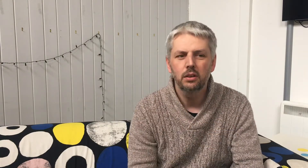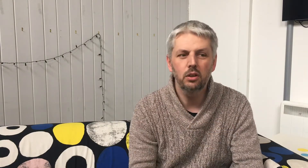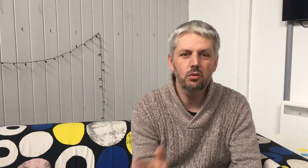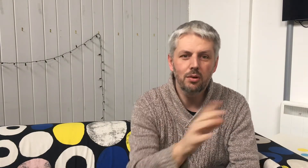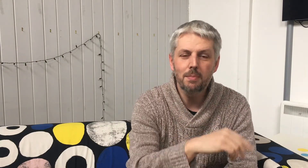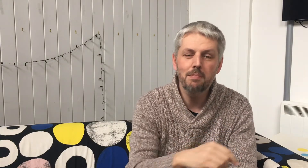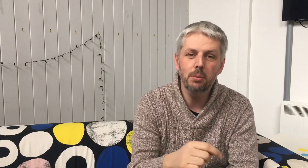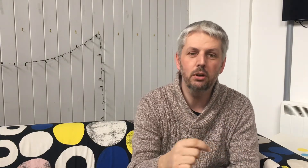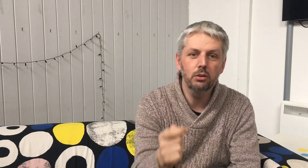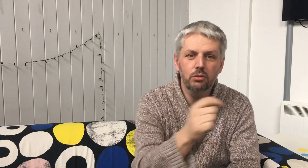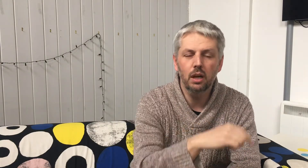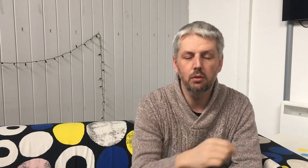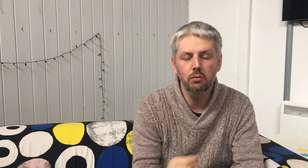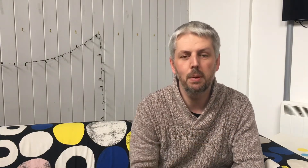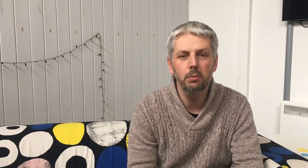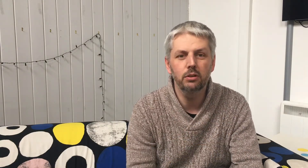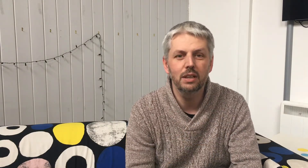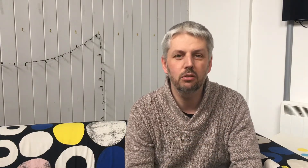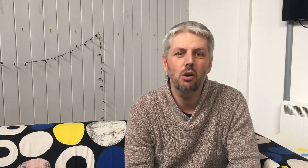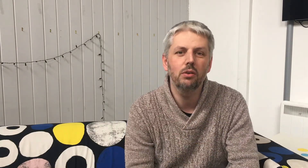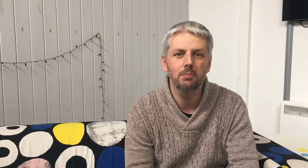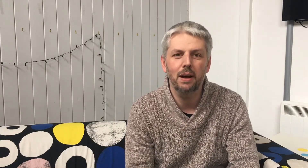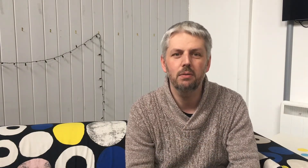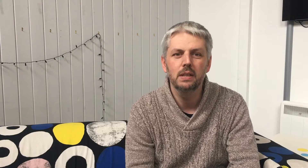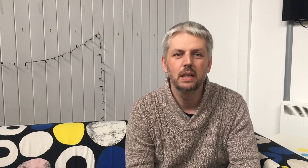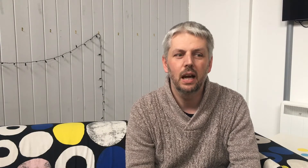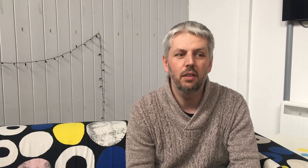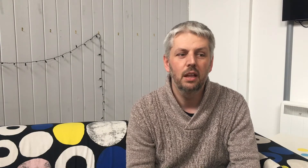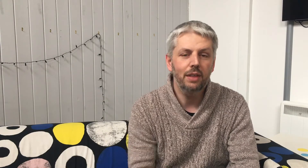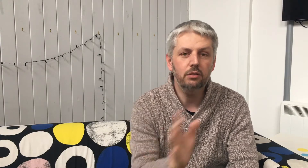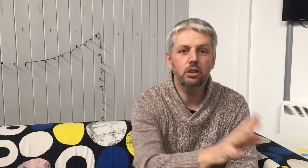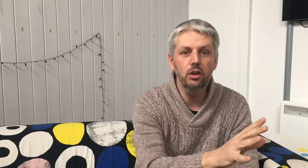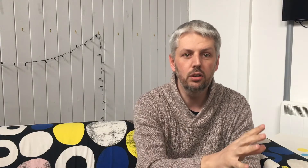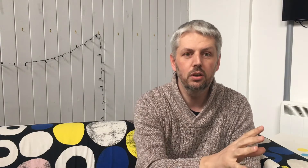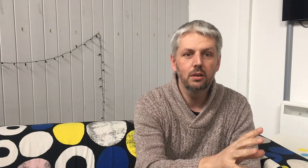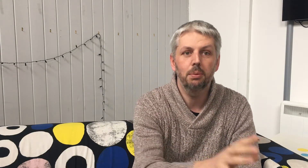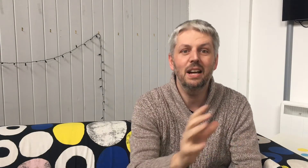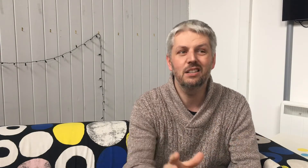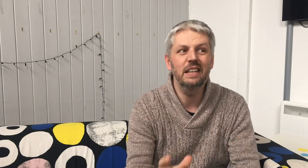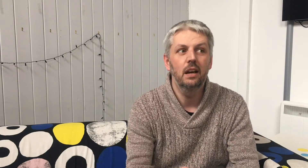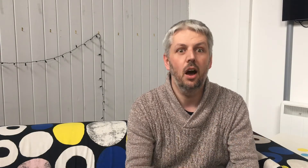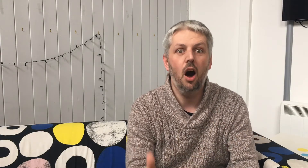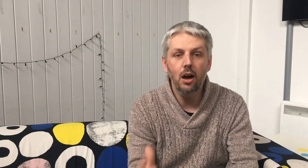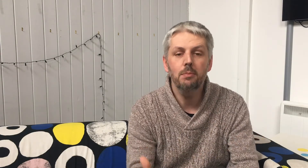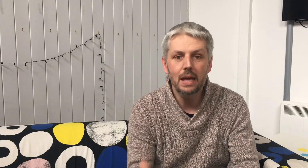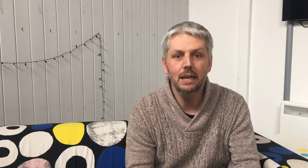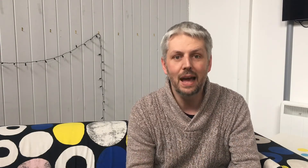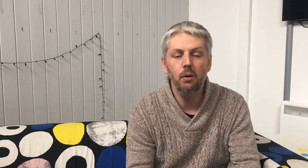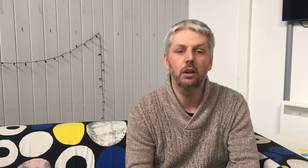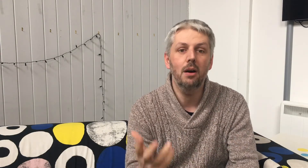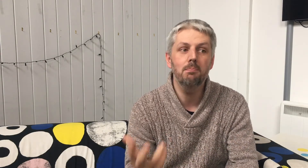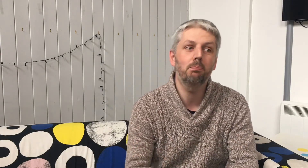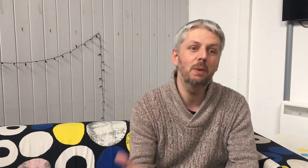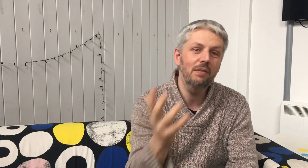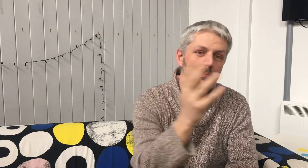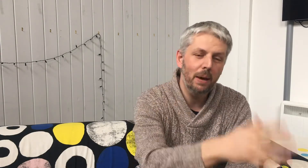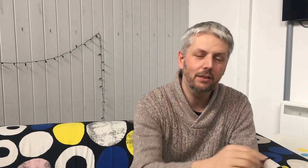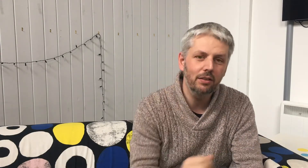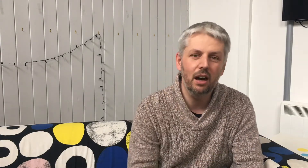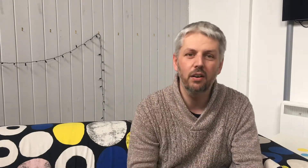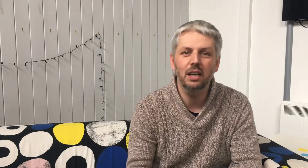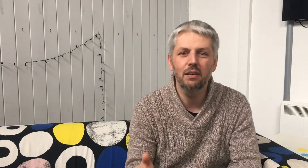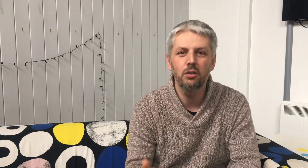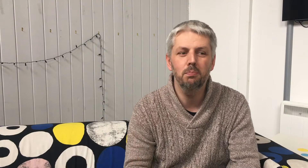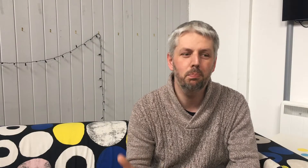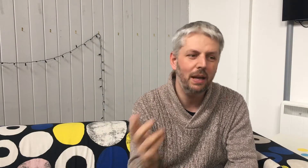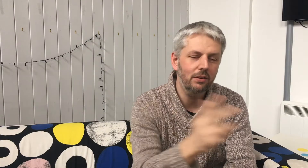Testament that you remember and you remember and sing songs about, that's good, but actually I'm here now and I'm even better